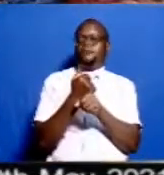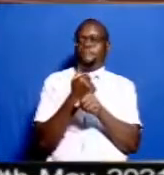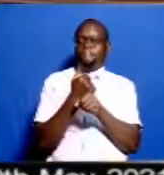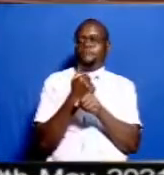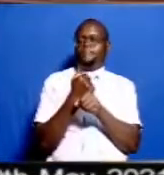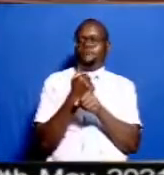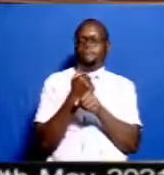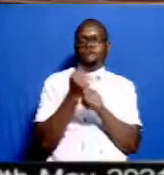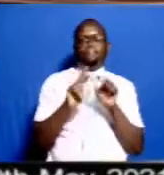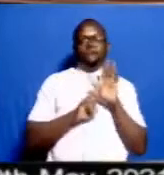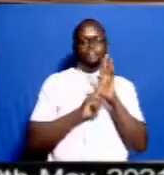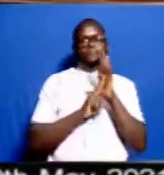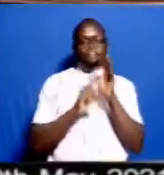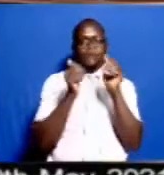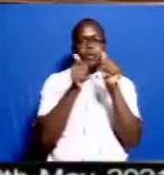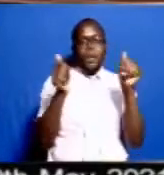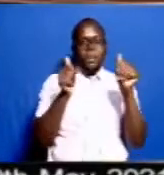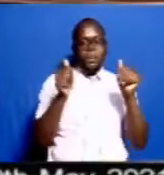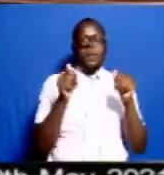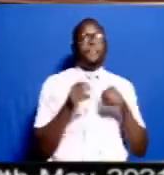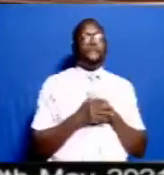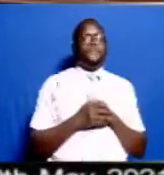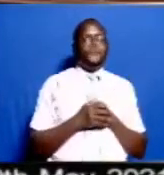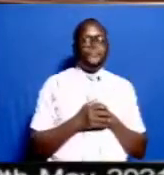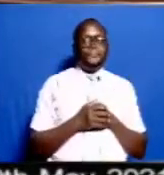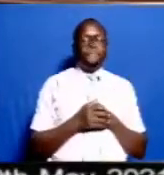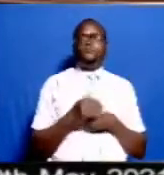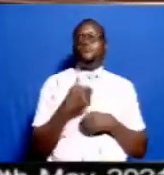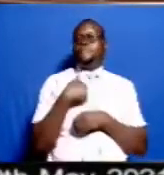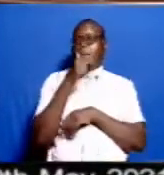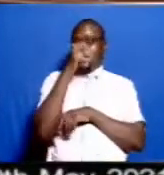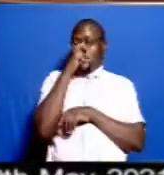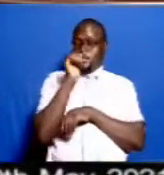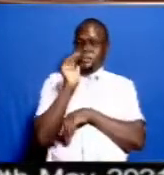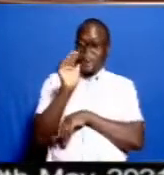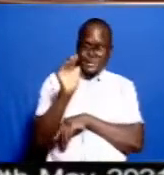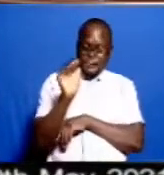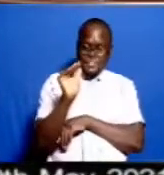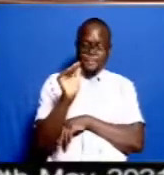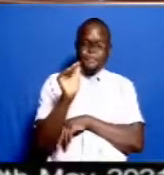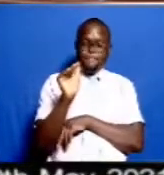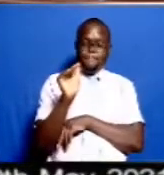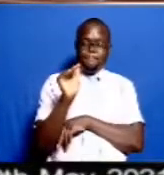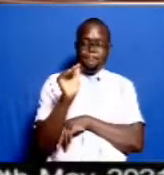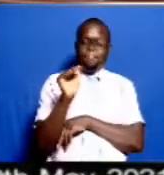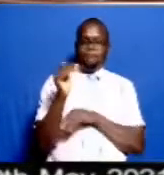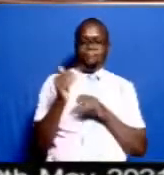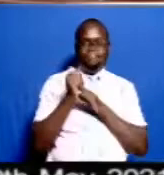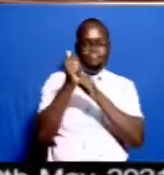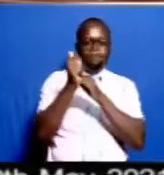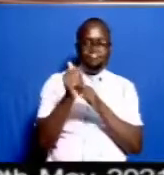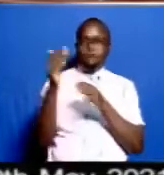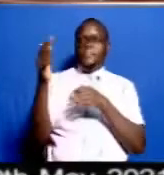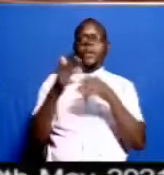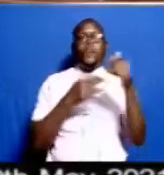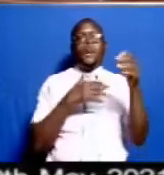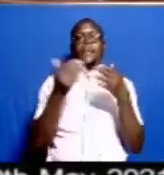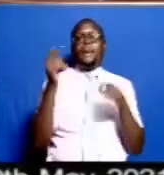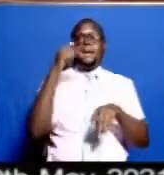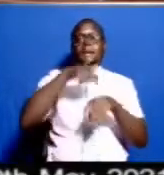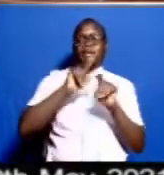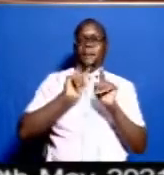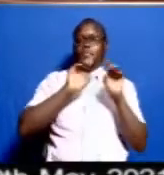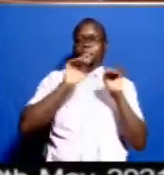oversight and representation roles effectively, I would wish to request to be guided on whether, when we go to